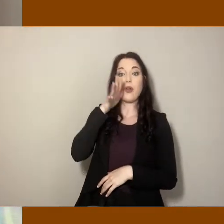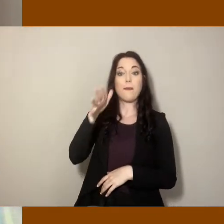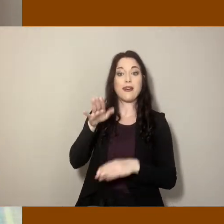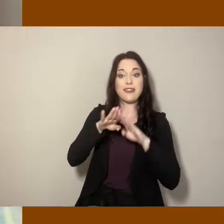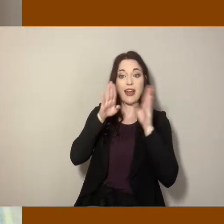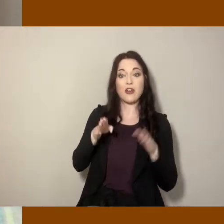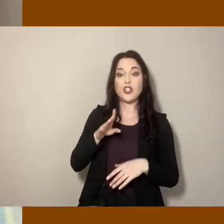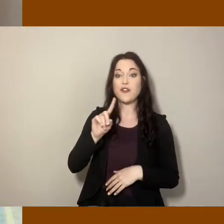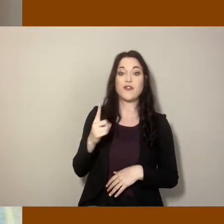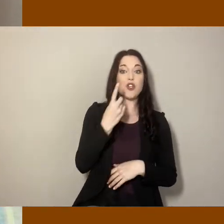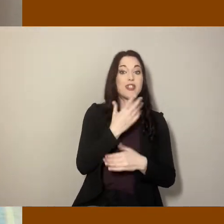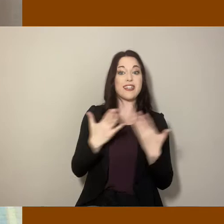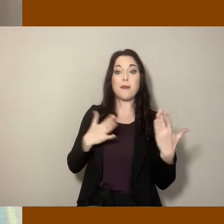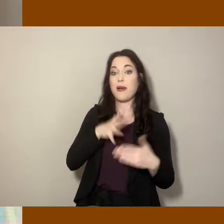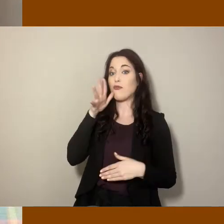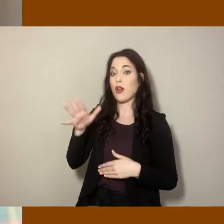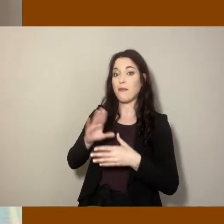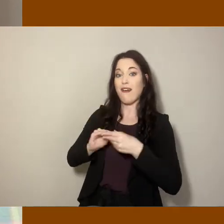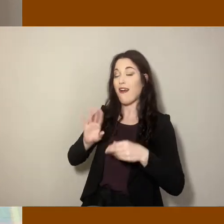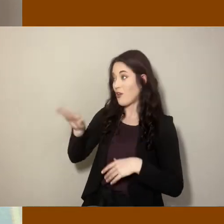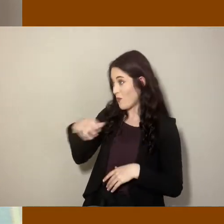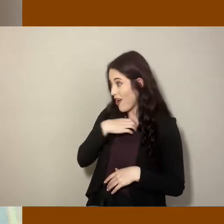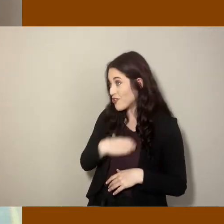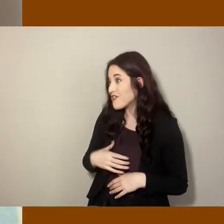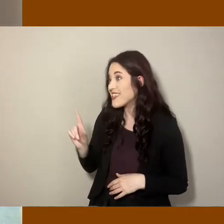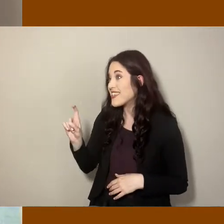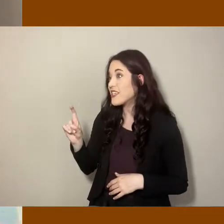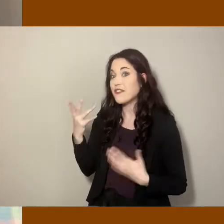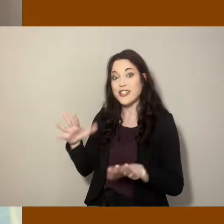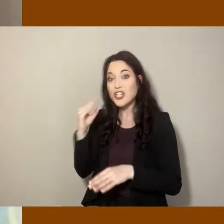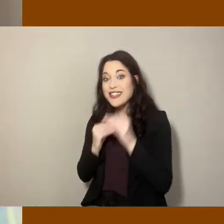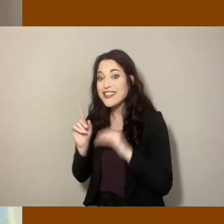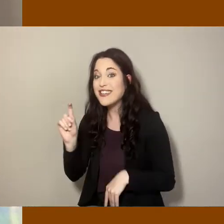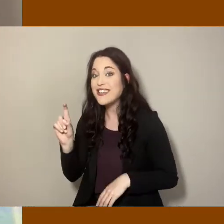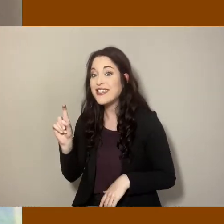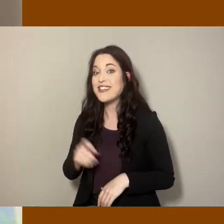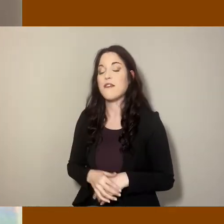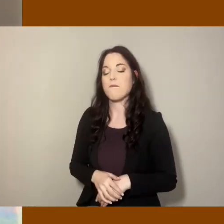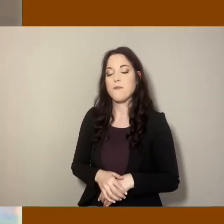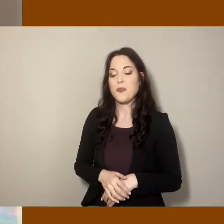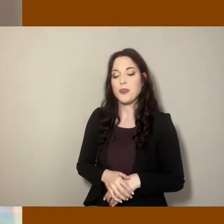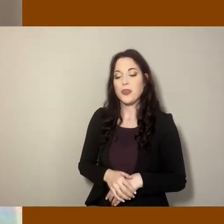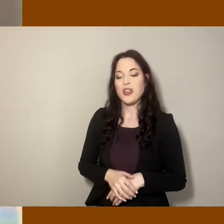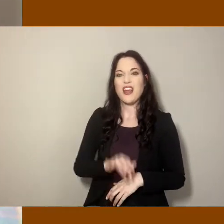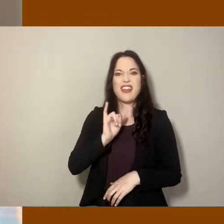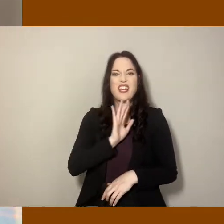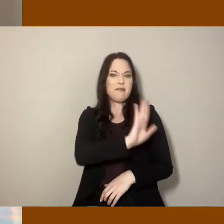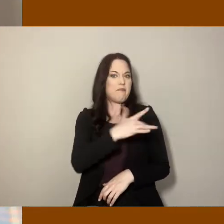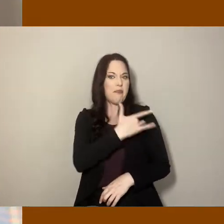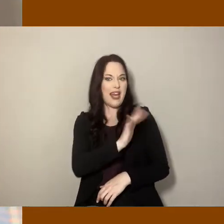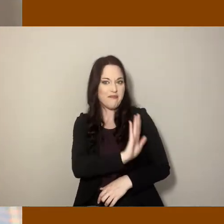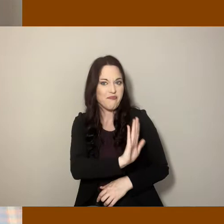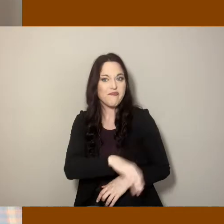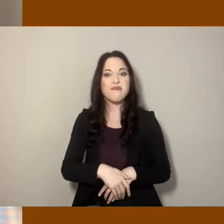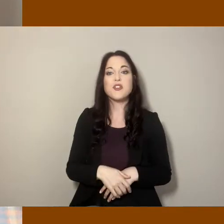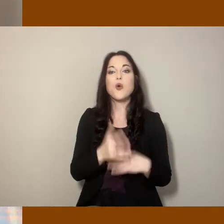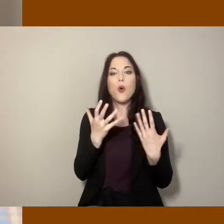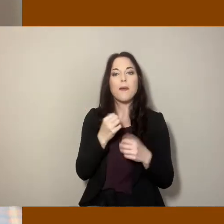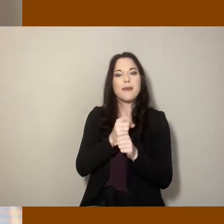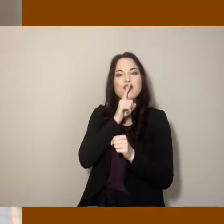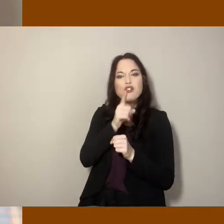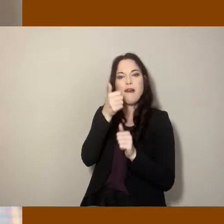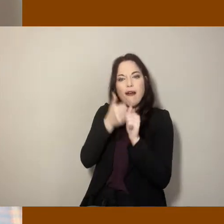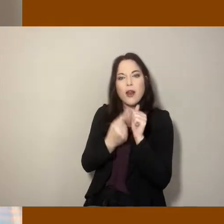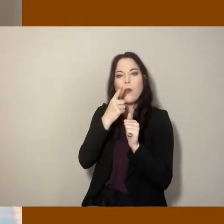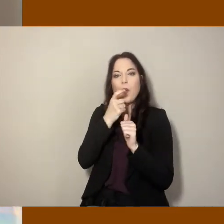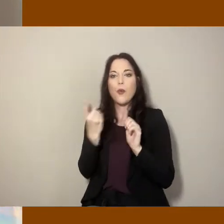would say to them is, "Are you hungry? Have you eaten?" And that was just her norm. She wanted to make sure that